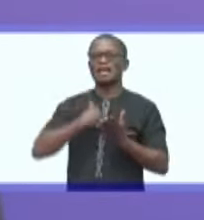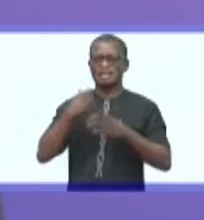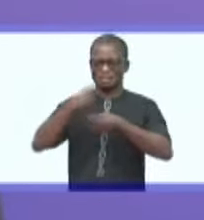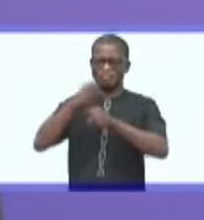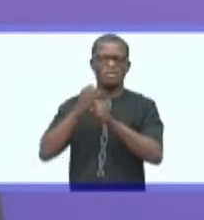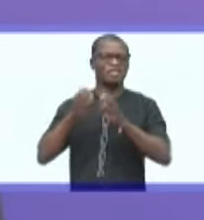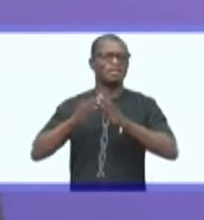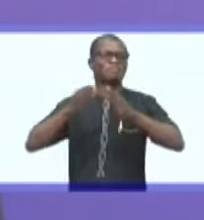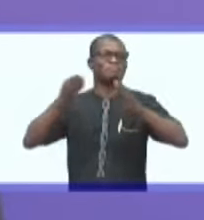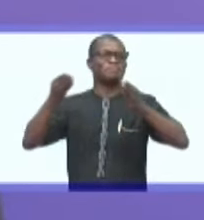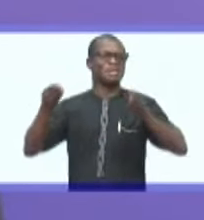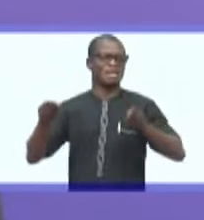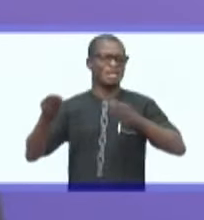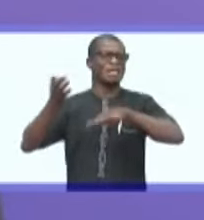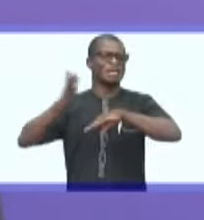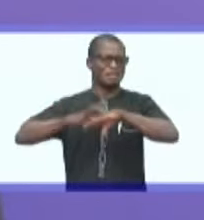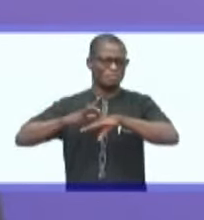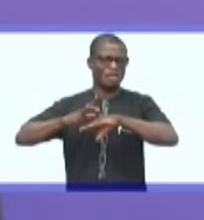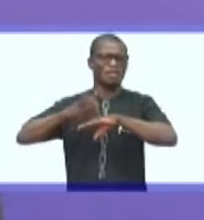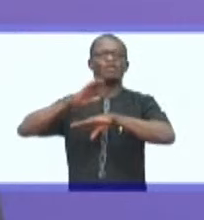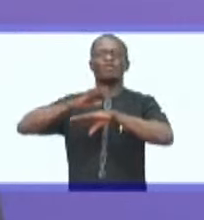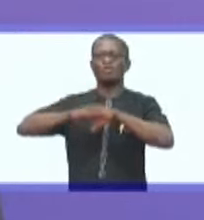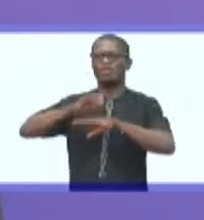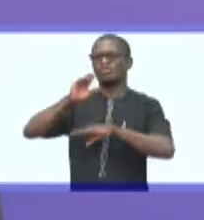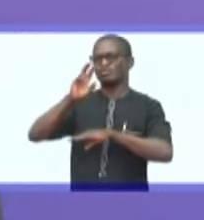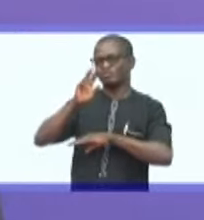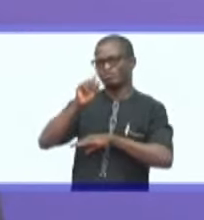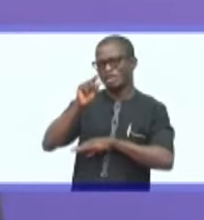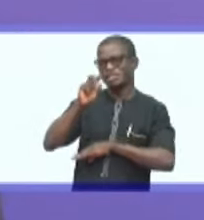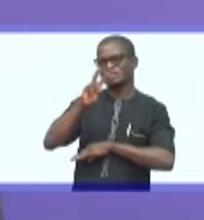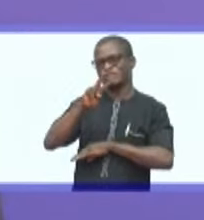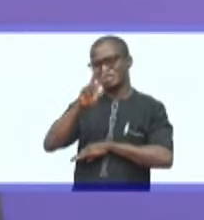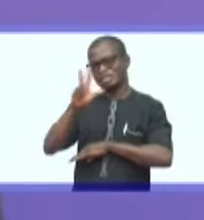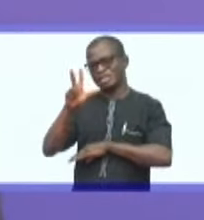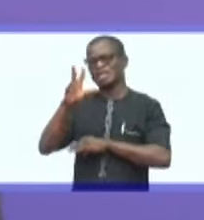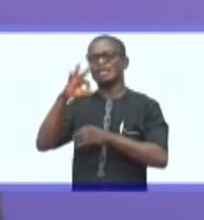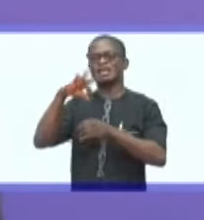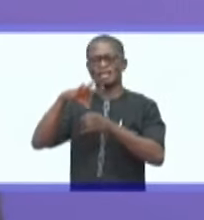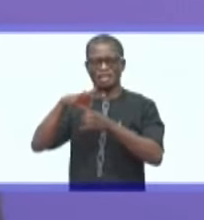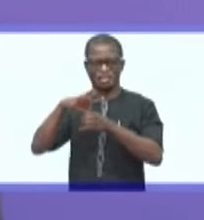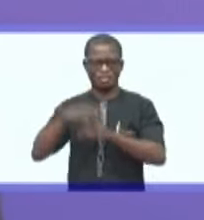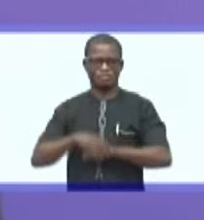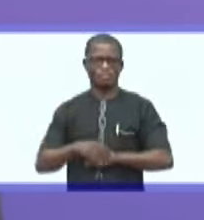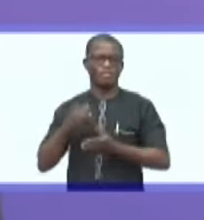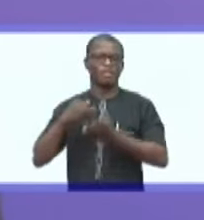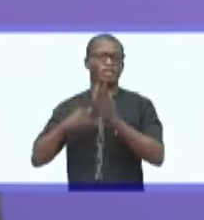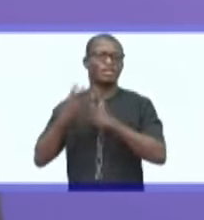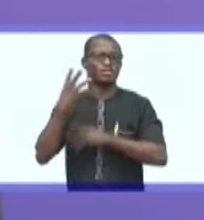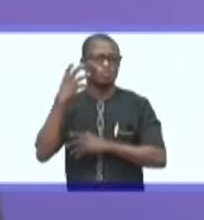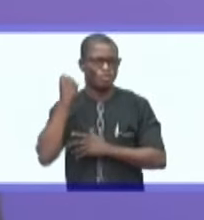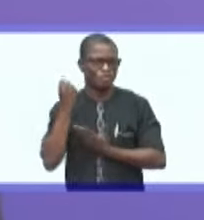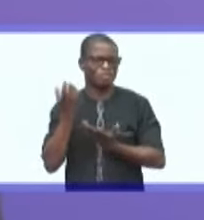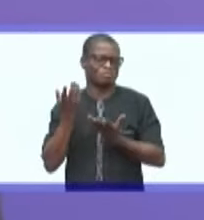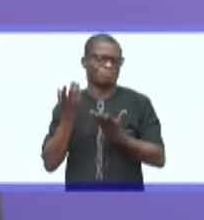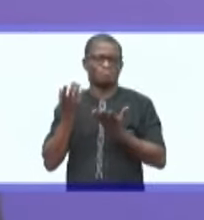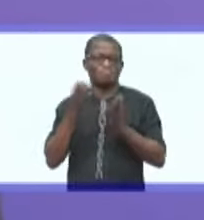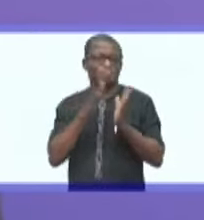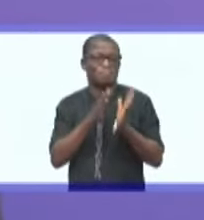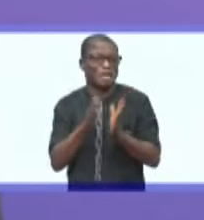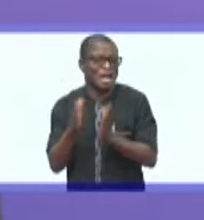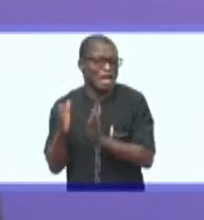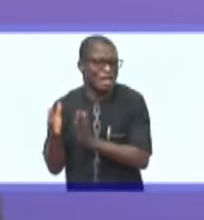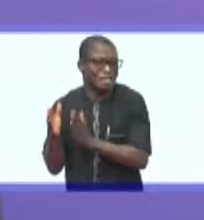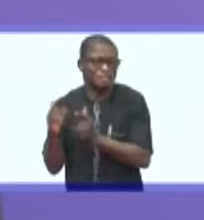huge impact on 2023 elections. It was actually intended to call